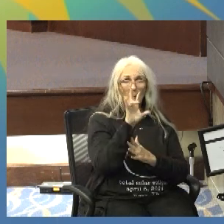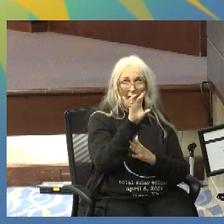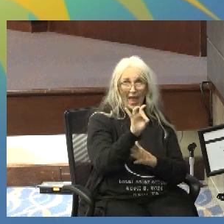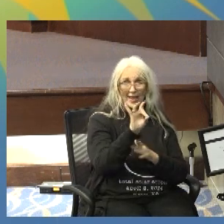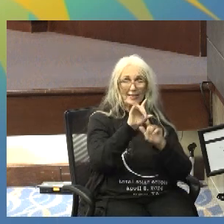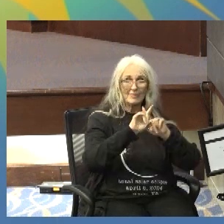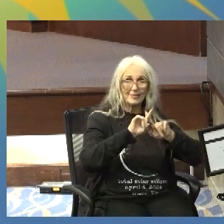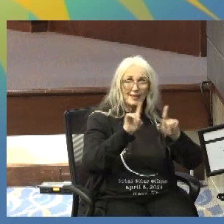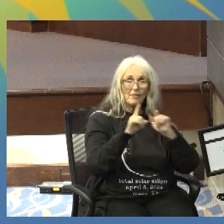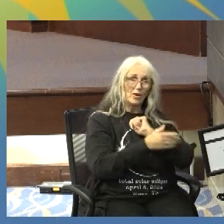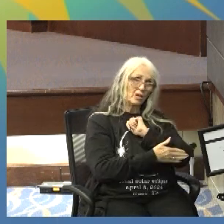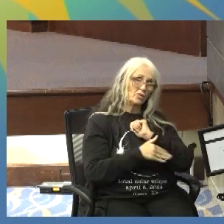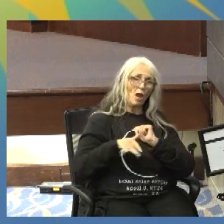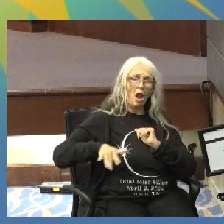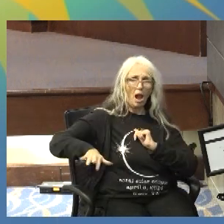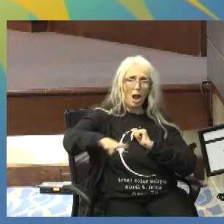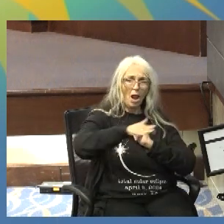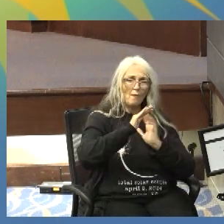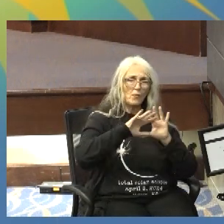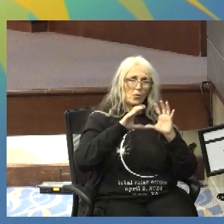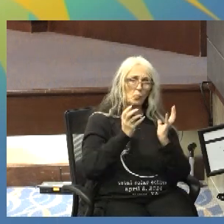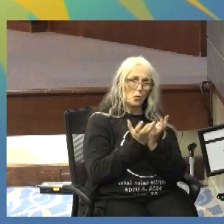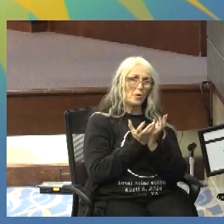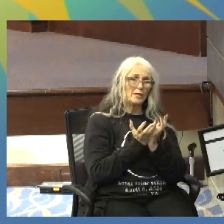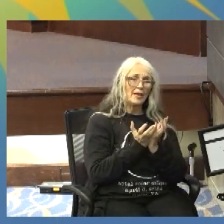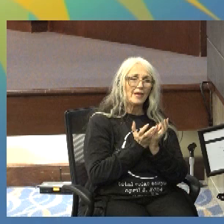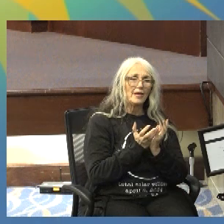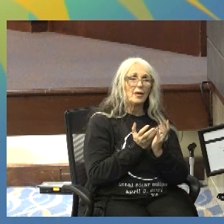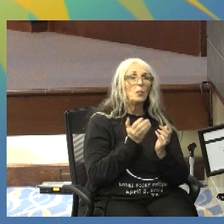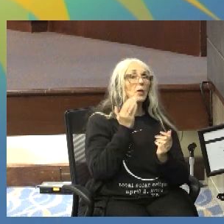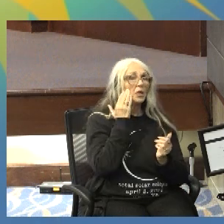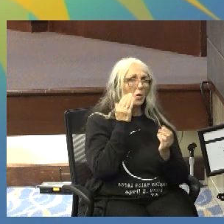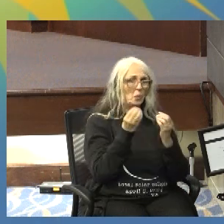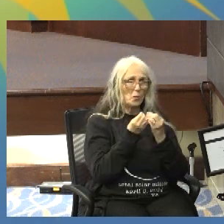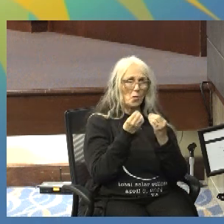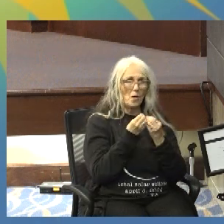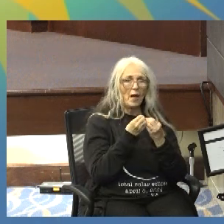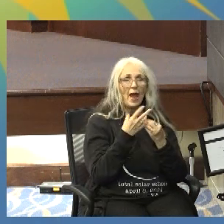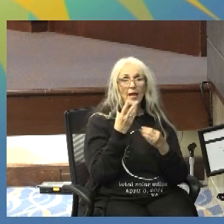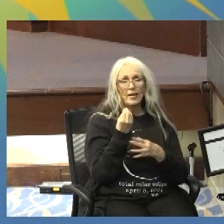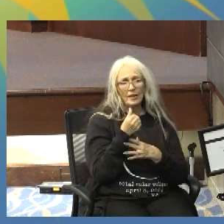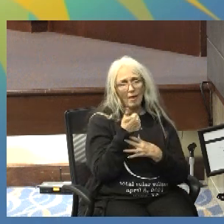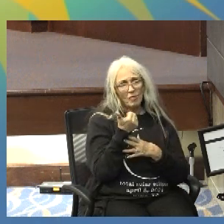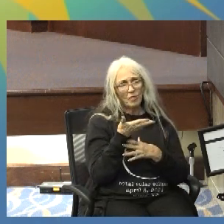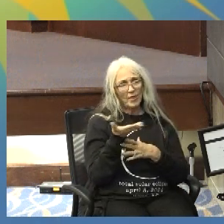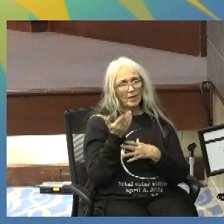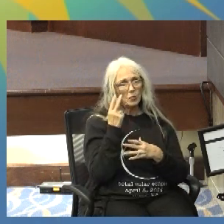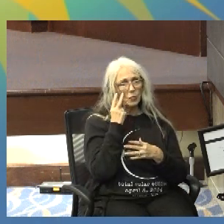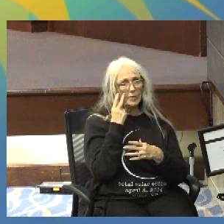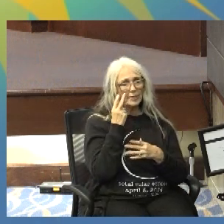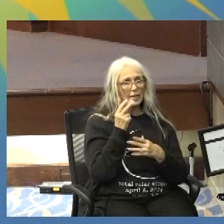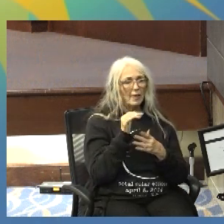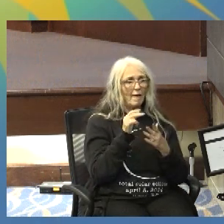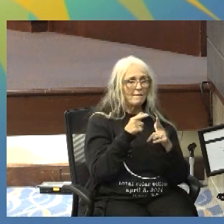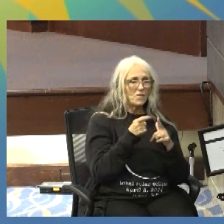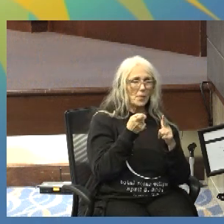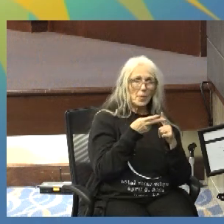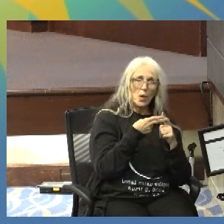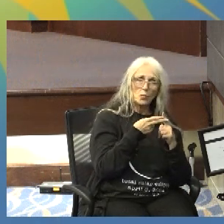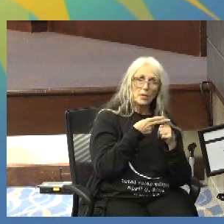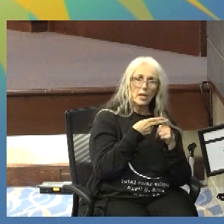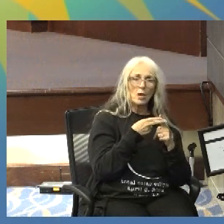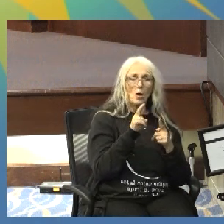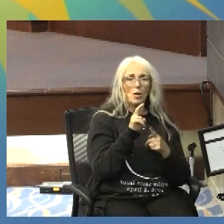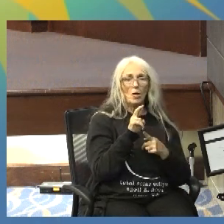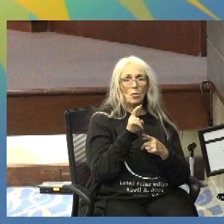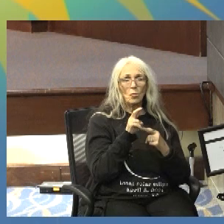different countries around the world that we know of. We know it'll be more. Another thing that we're seeing and hearing from the hotels, the